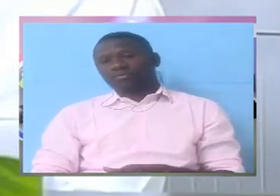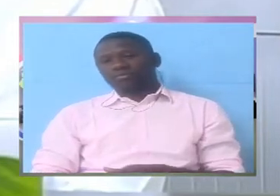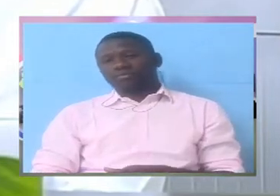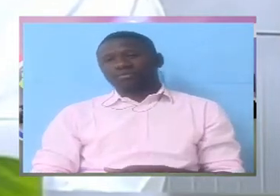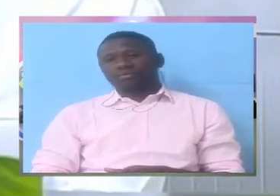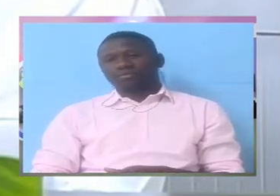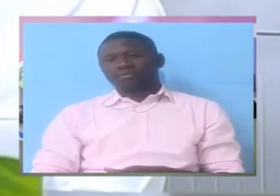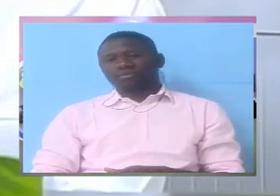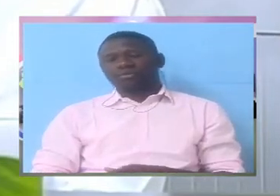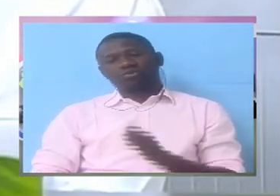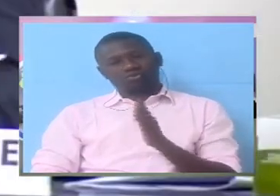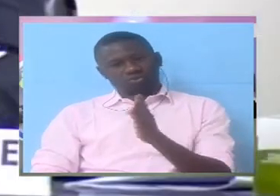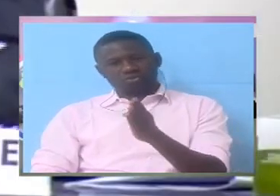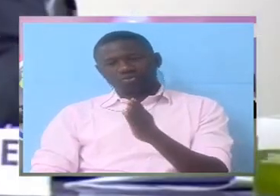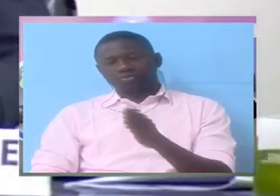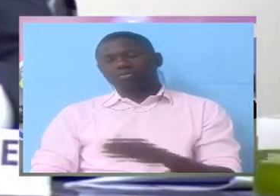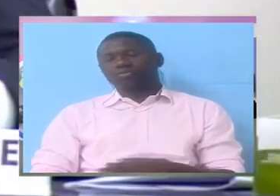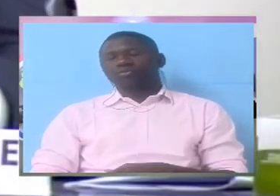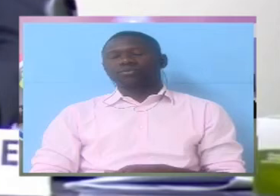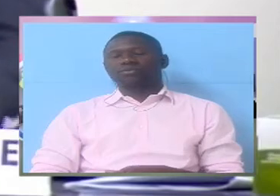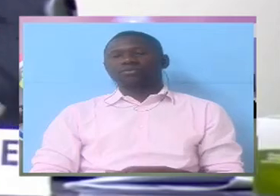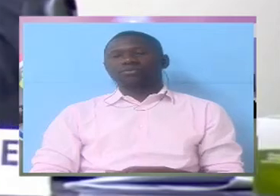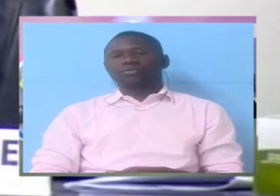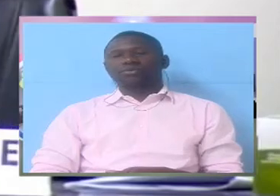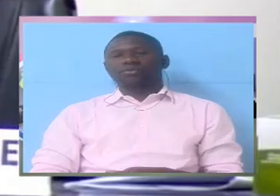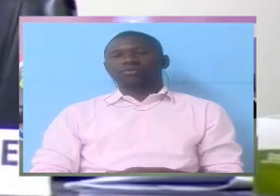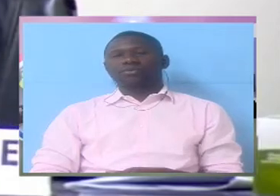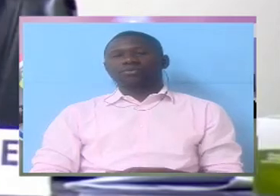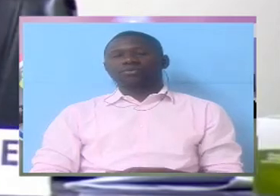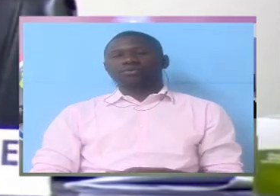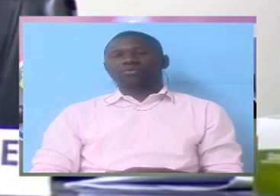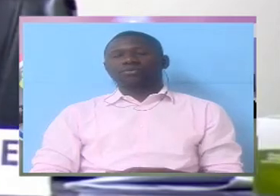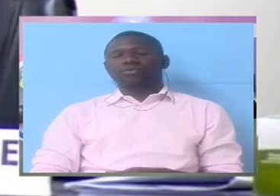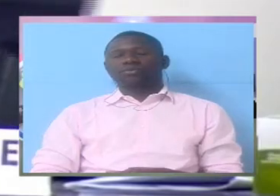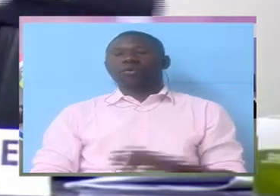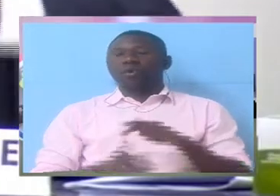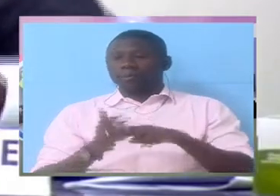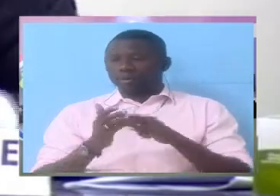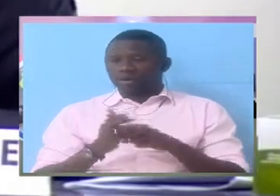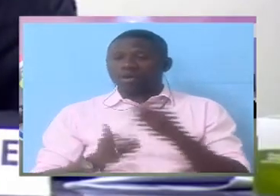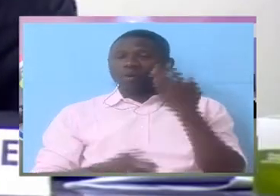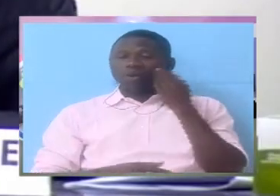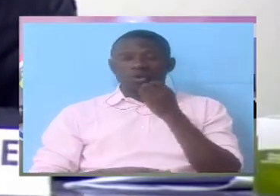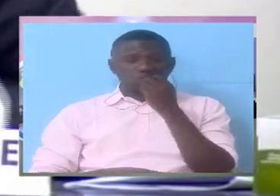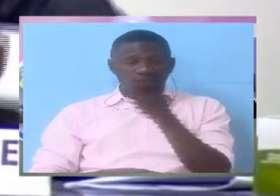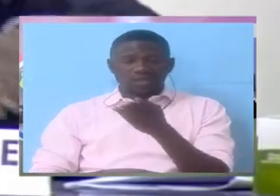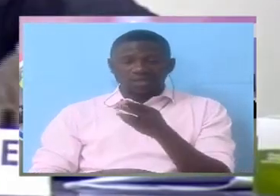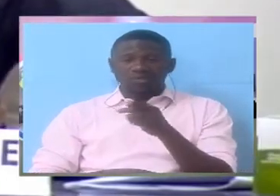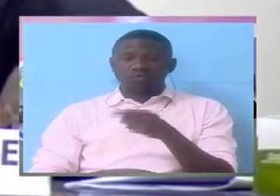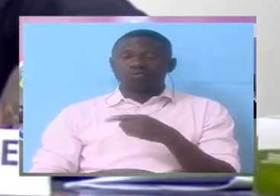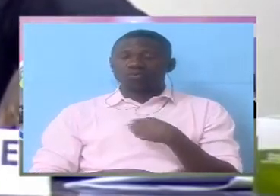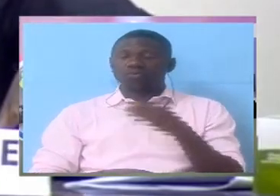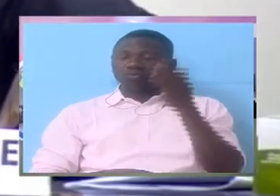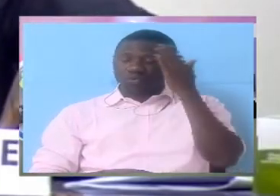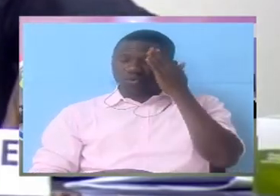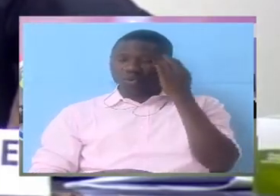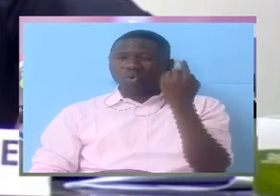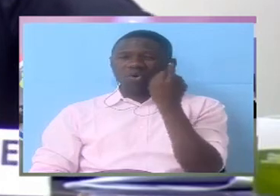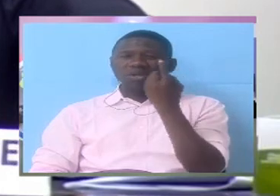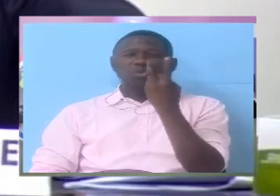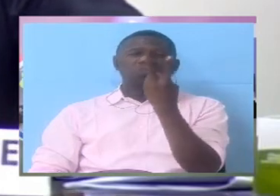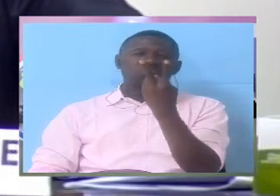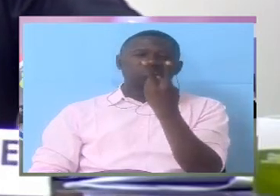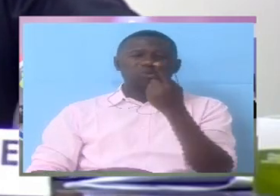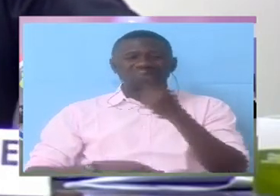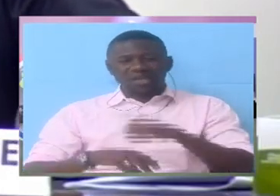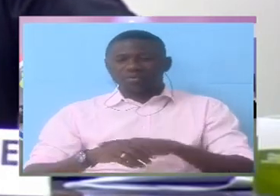Tonya. So when you said Biriko that you were aware of only two tortures during